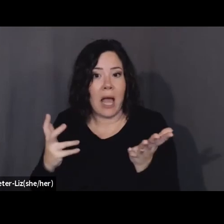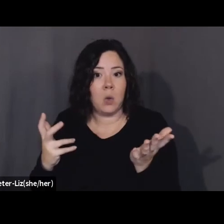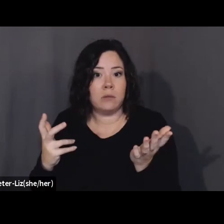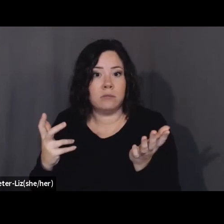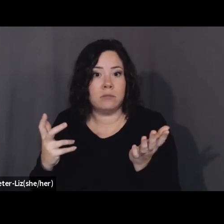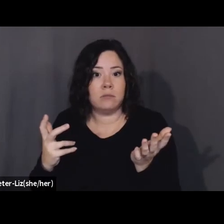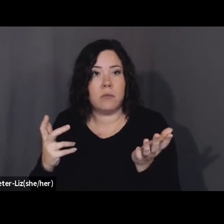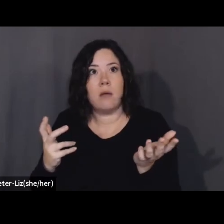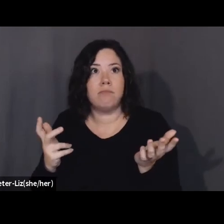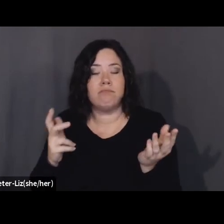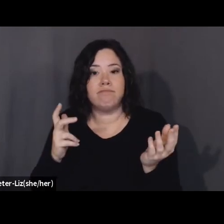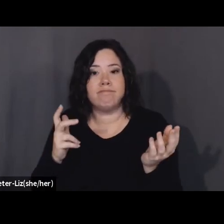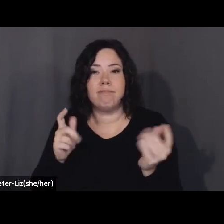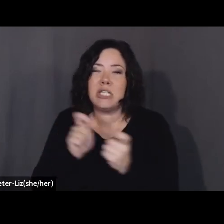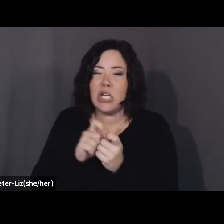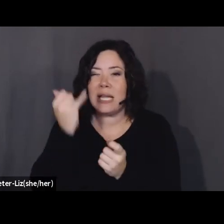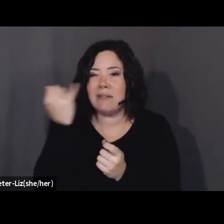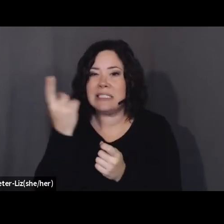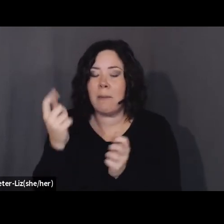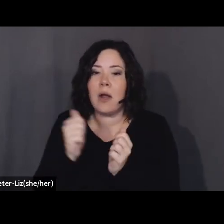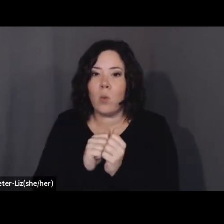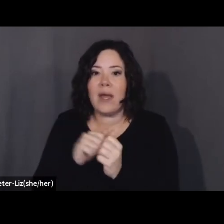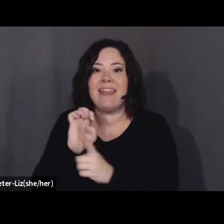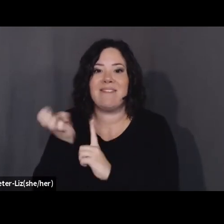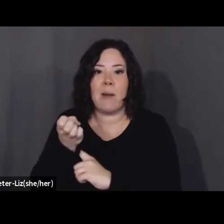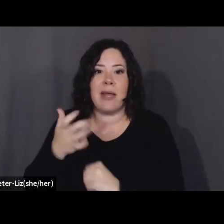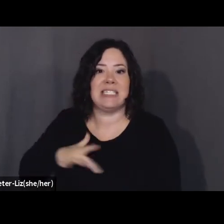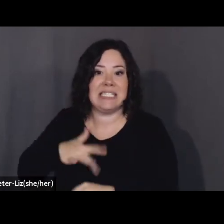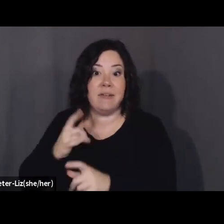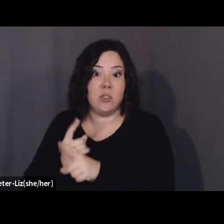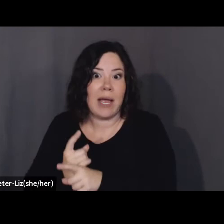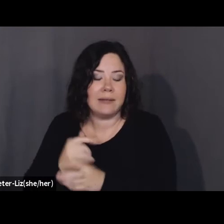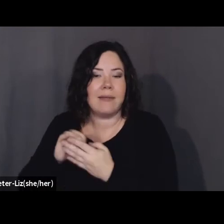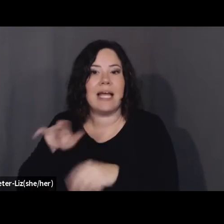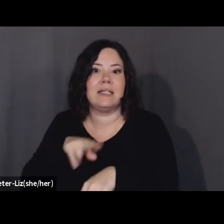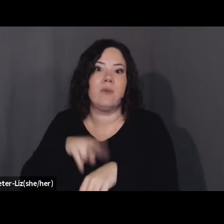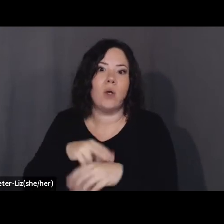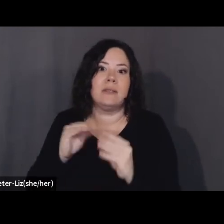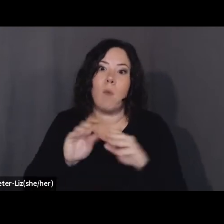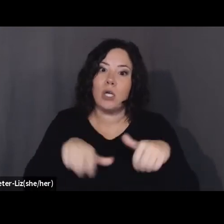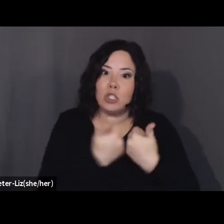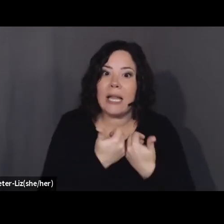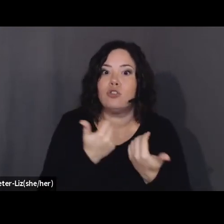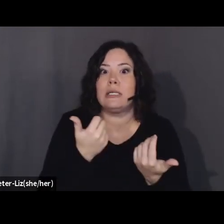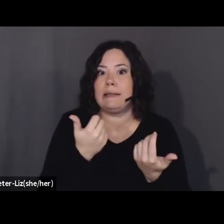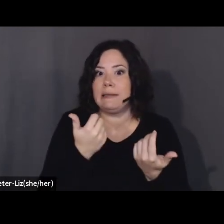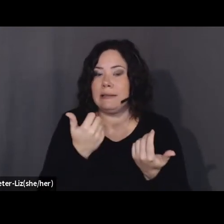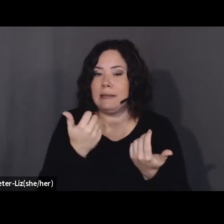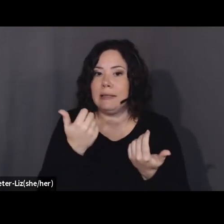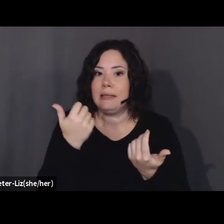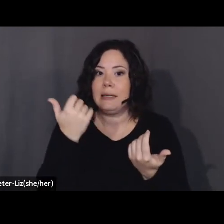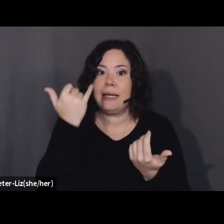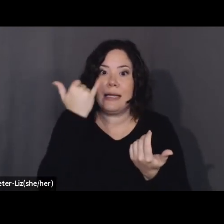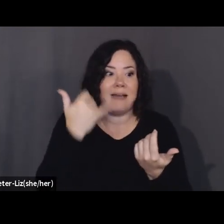same, like, particularly if you're someone with environmental sensitivities. And that is, of course, much more challenging if you have less